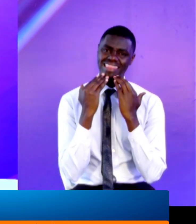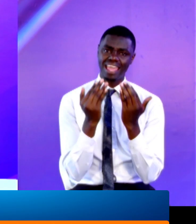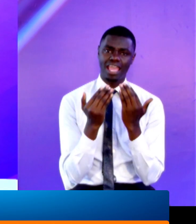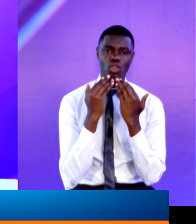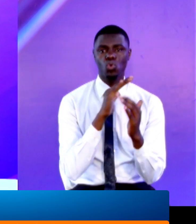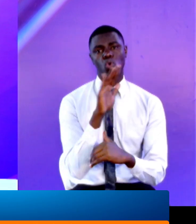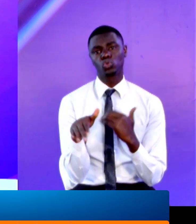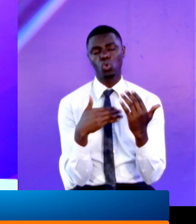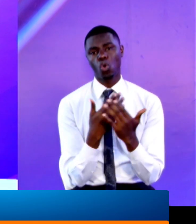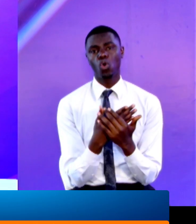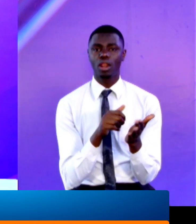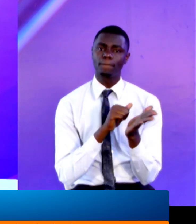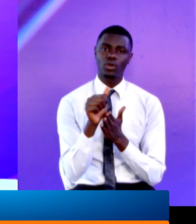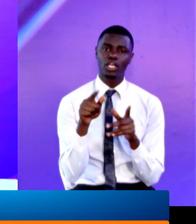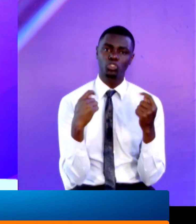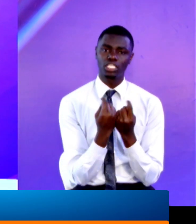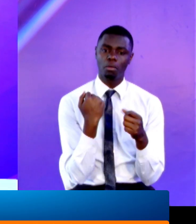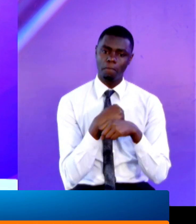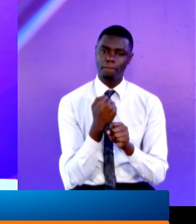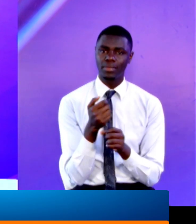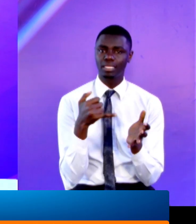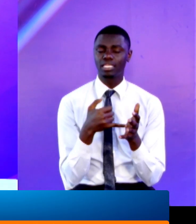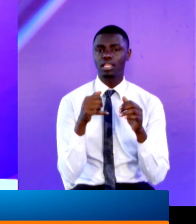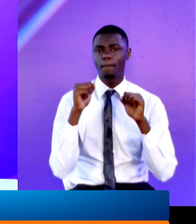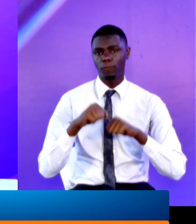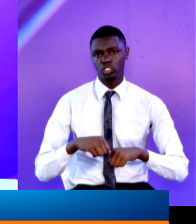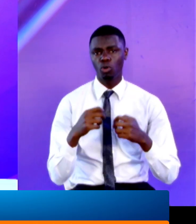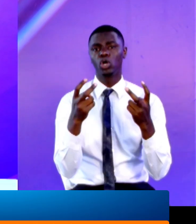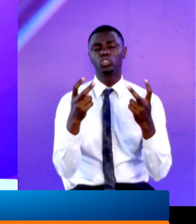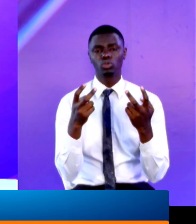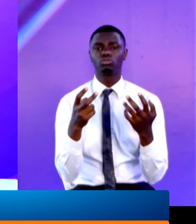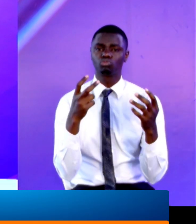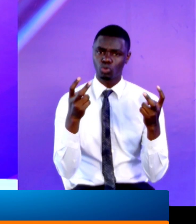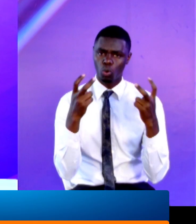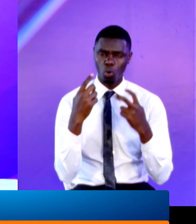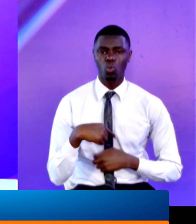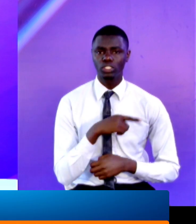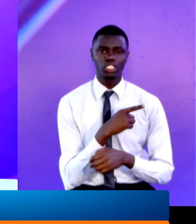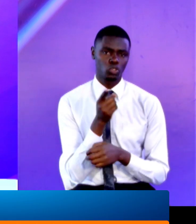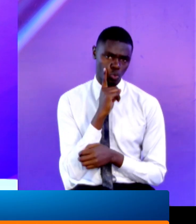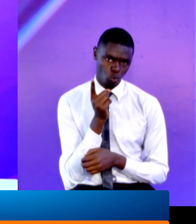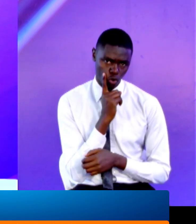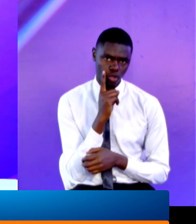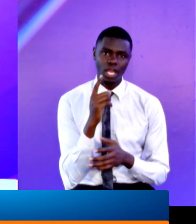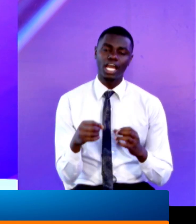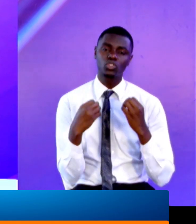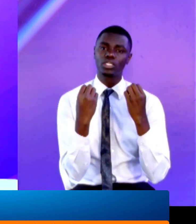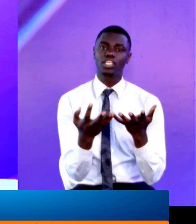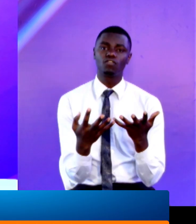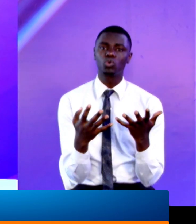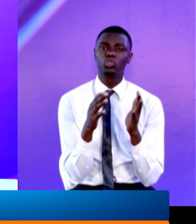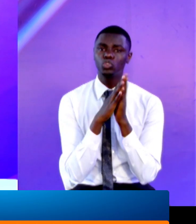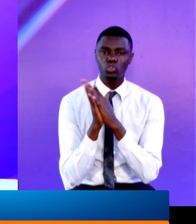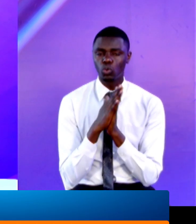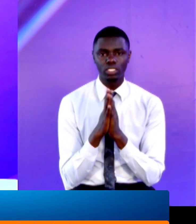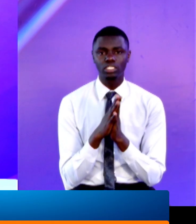to also the production team for making this possible. Be sure to catch up with us tomorrow morning as we bring you exclusive stories